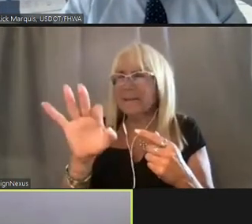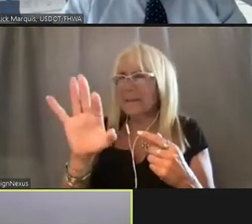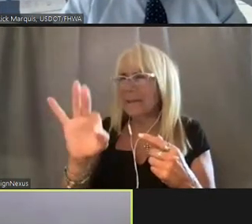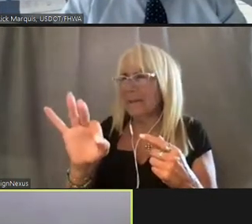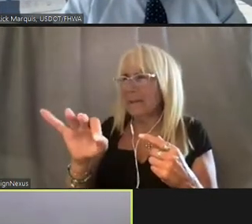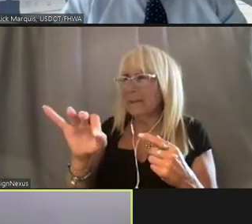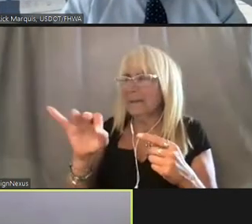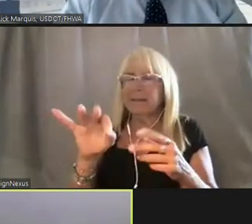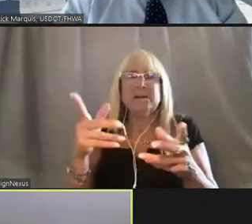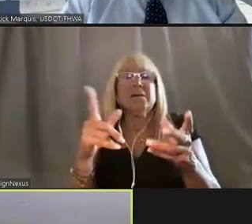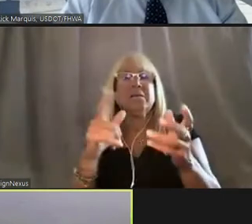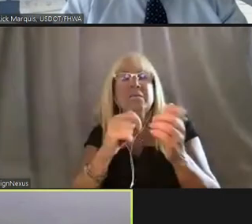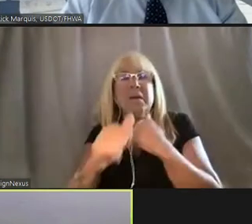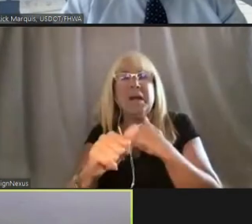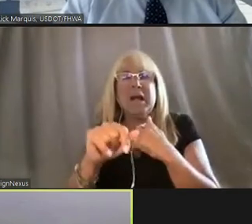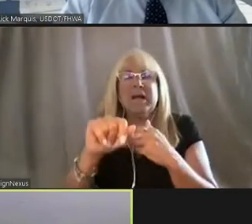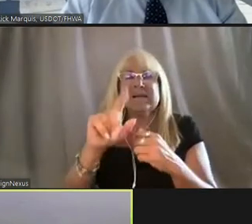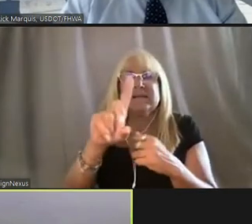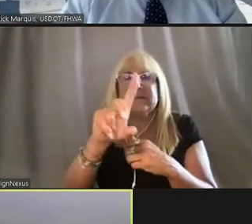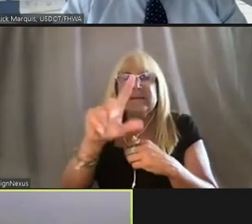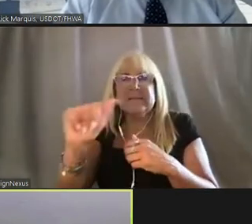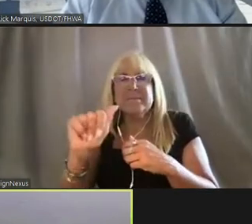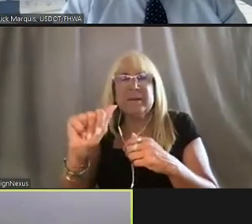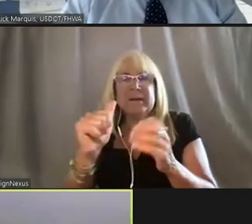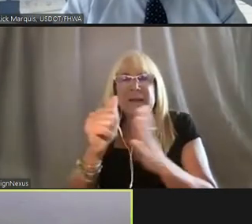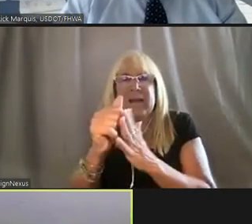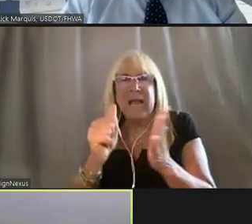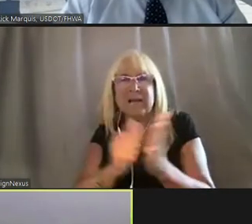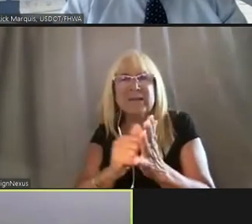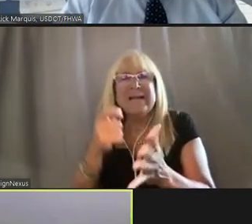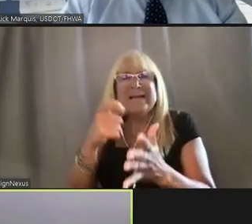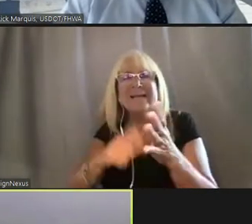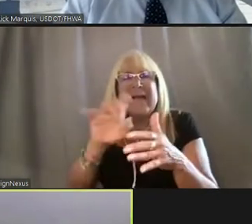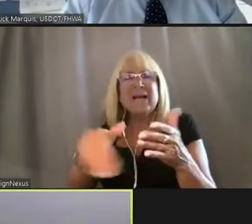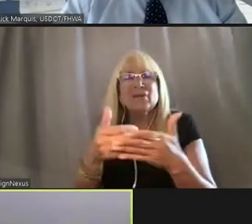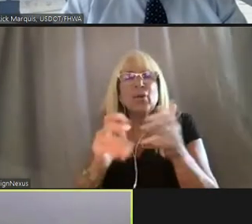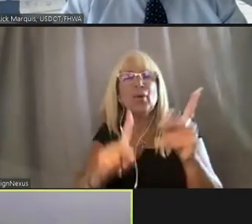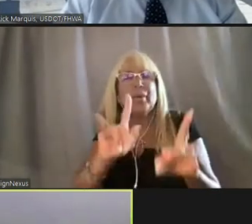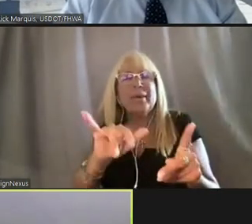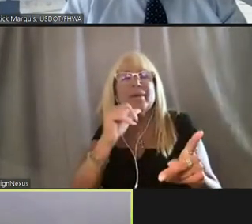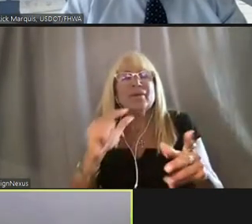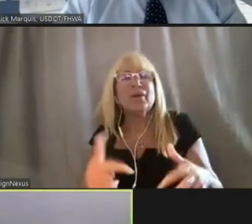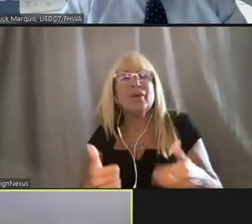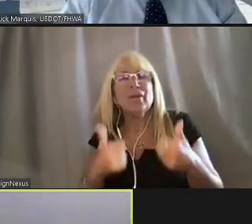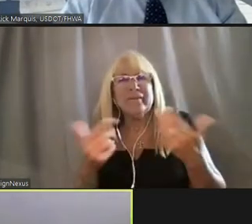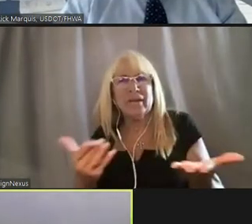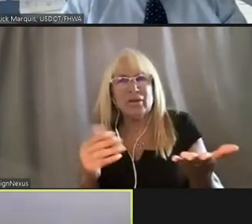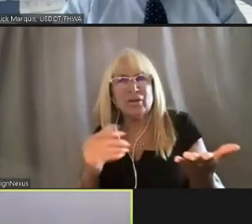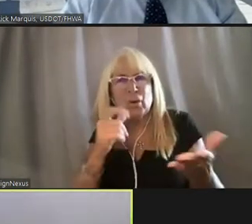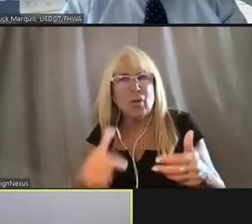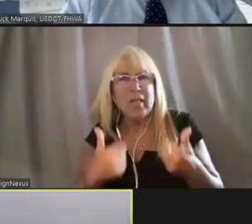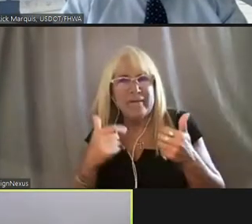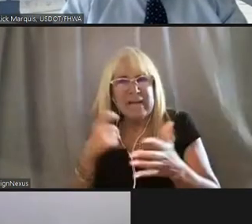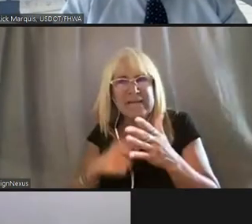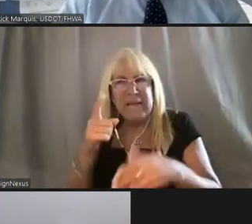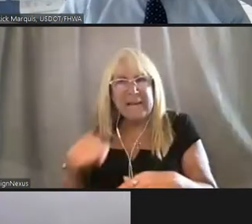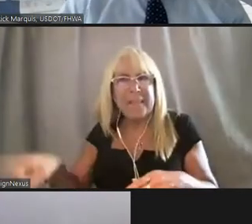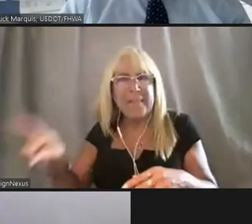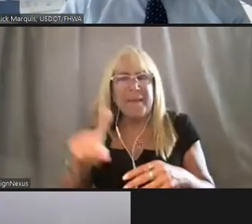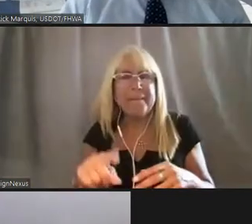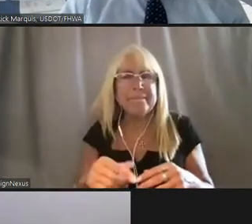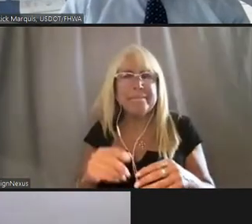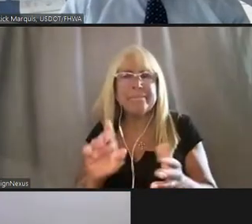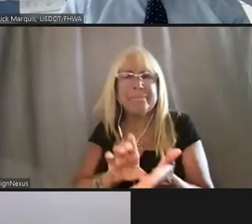Act maybe tried taxing all the billionaires who don't want to hear instead thank you and I spent the rest of my time thank